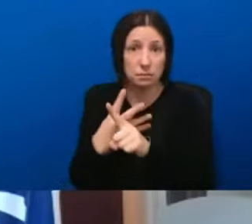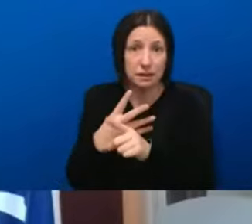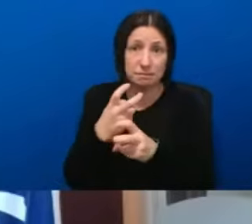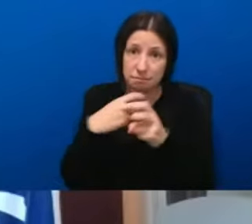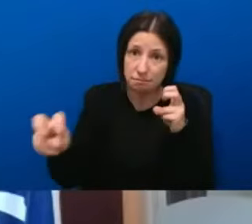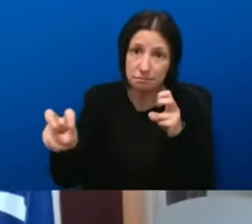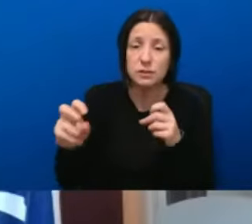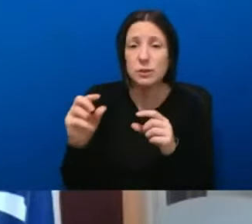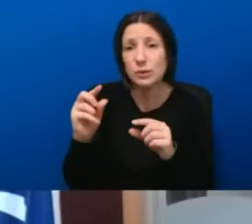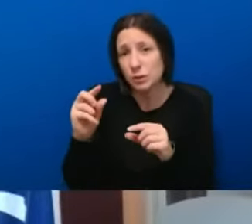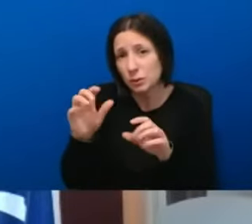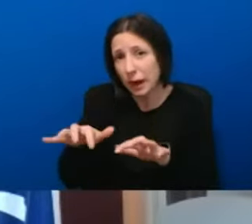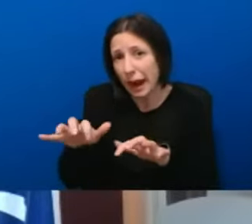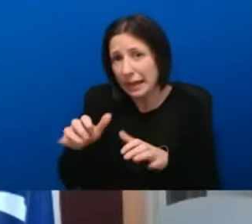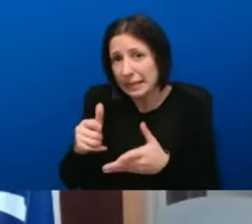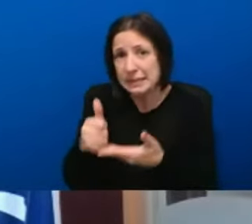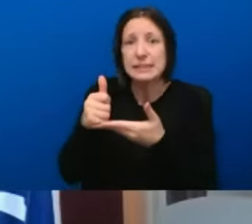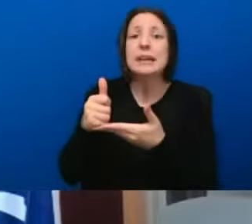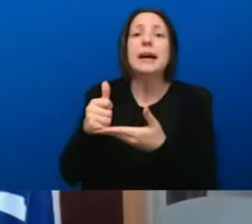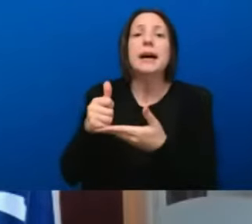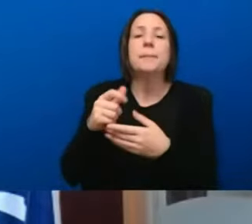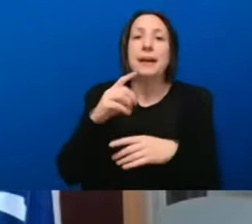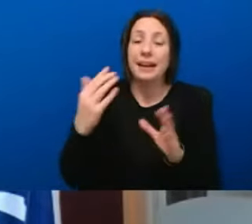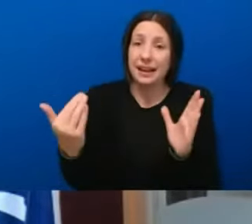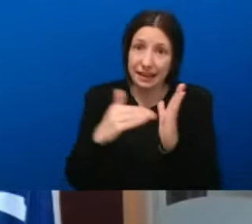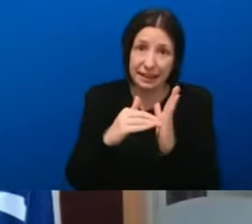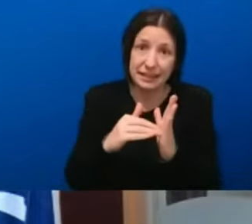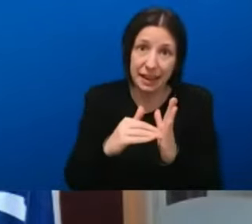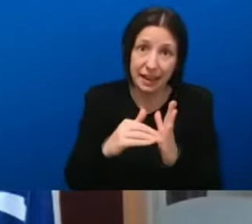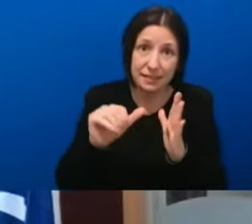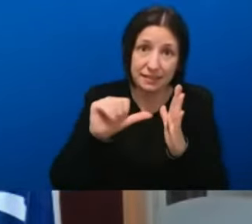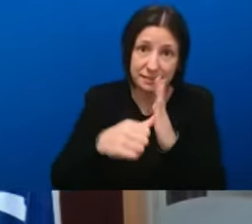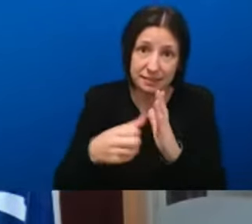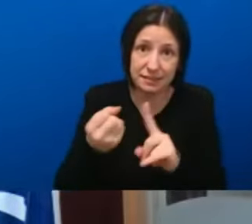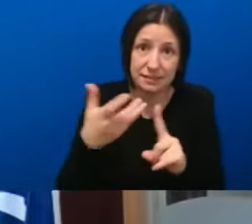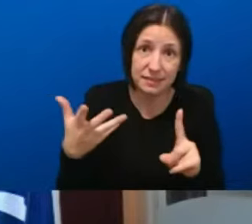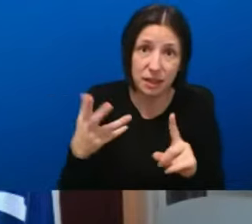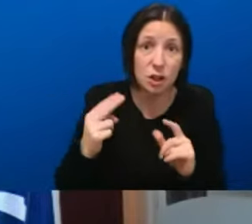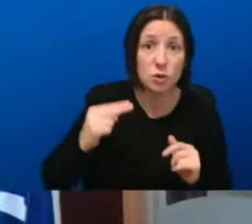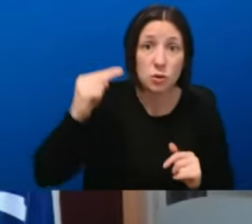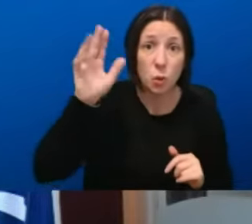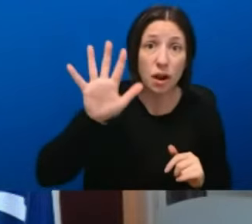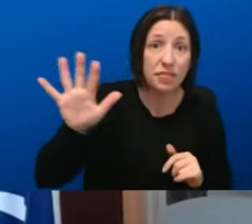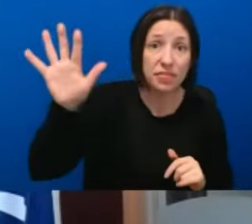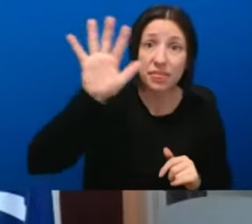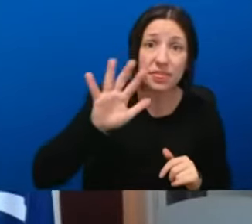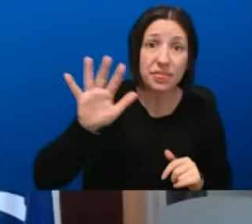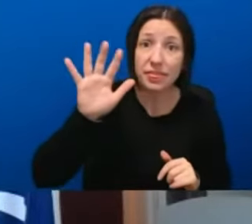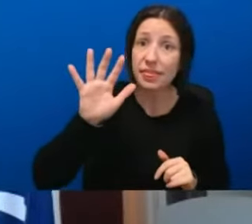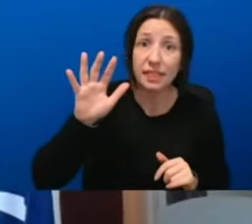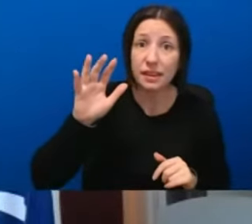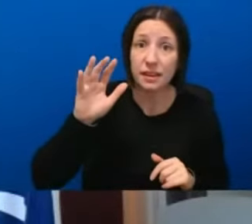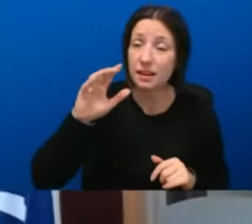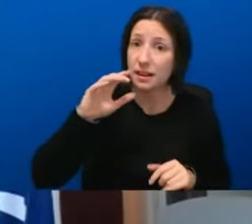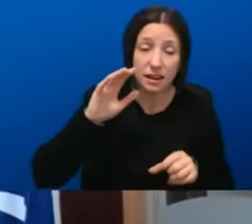very challenging last 4 months. However, as we've heard on the briefing today, and I'll just go a little bit deeper, the North